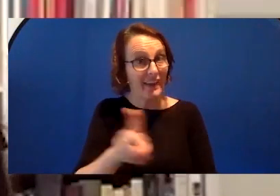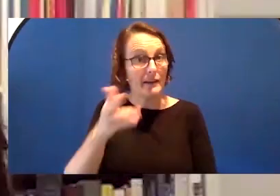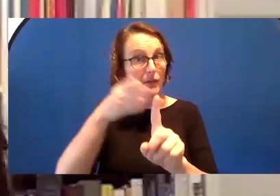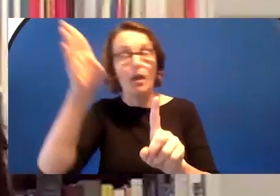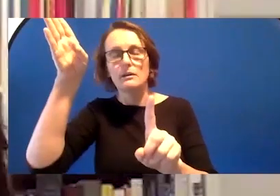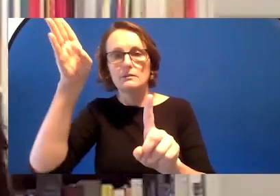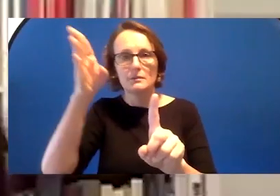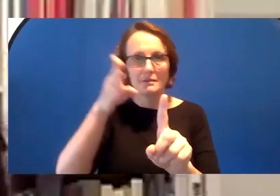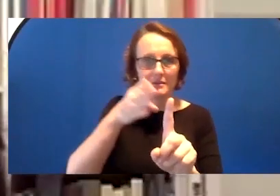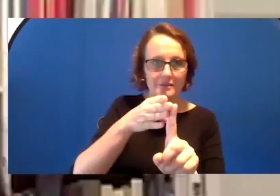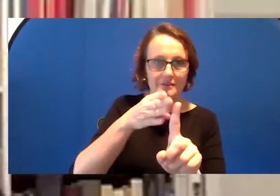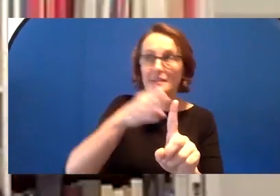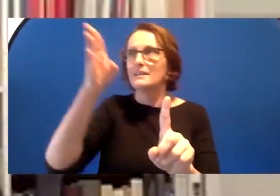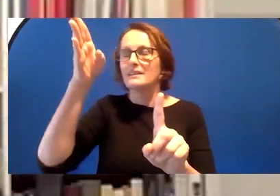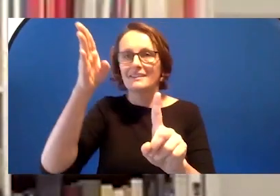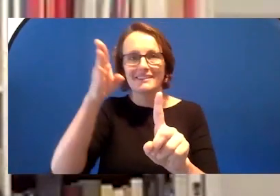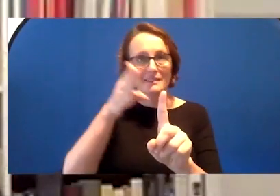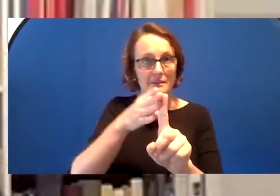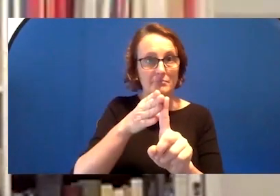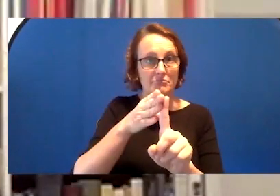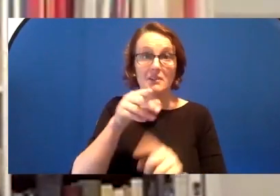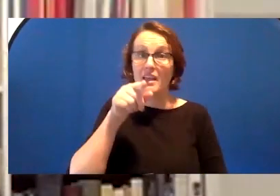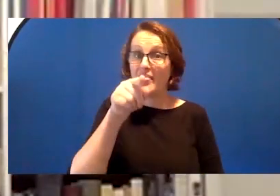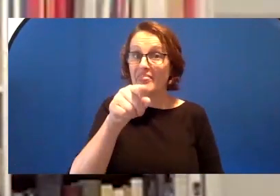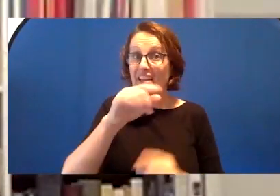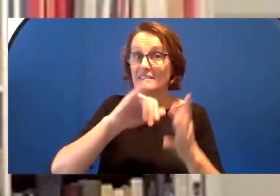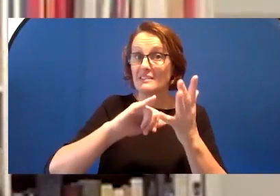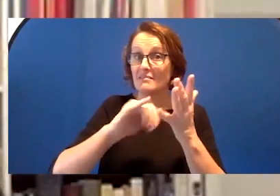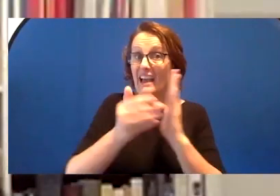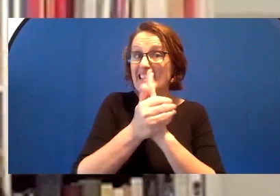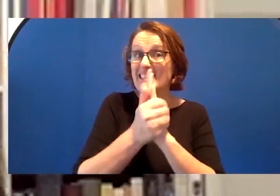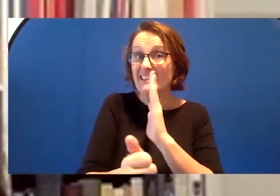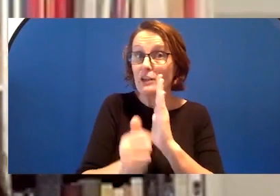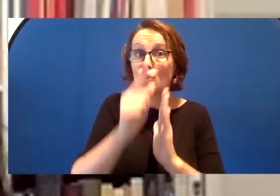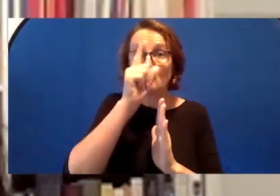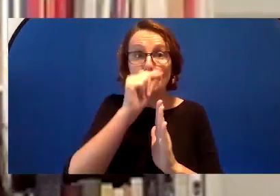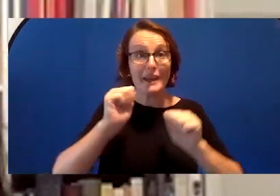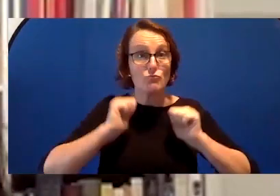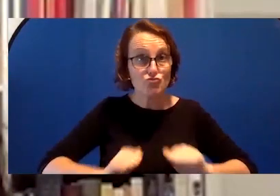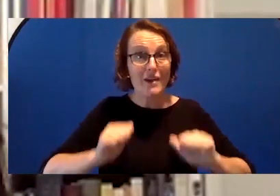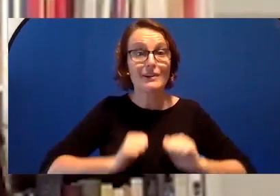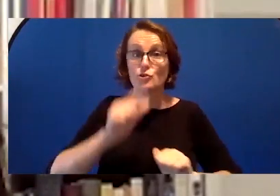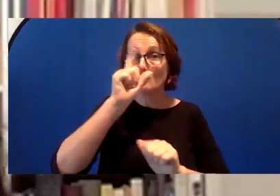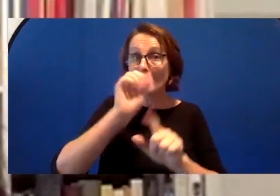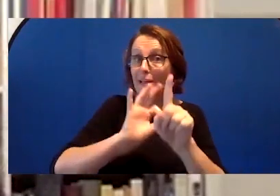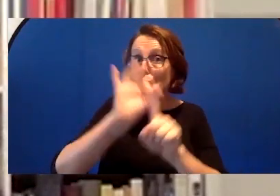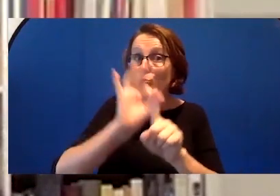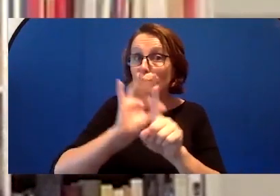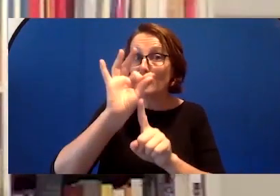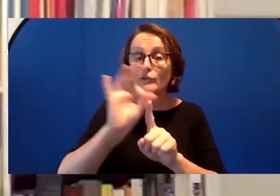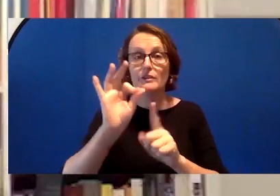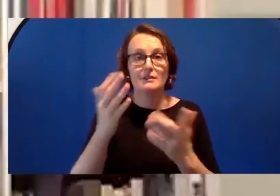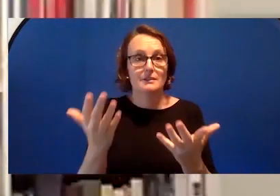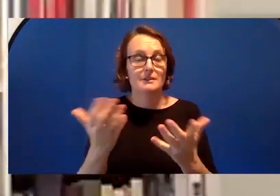over again. It's a skill that with practice you can get better at. And this is